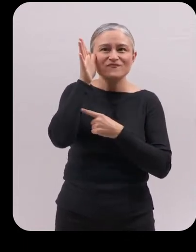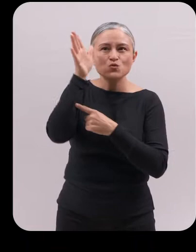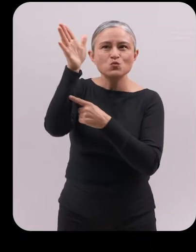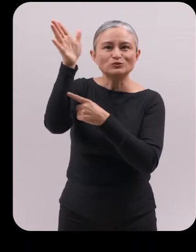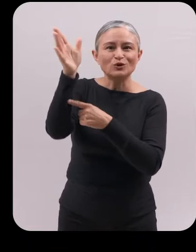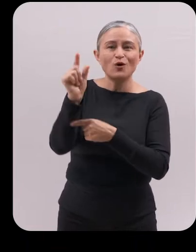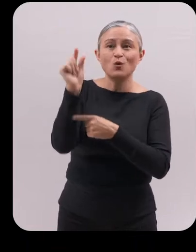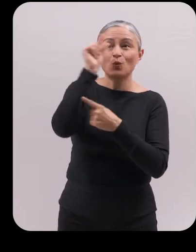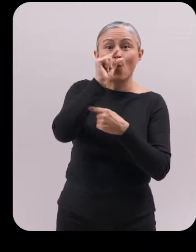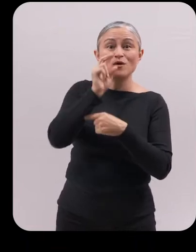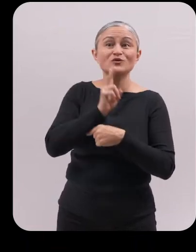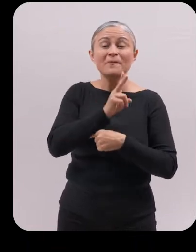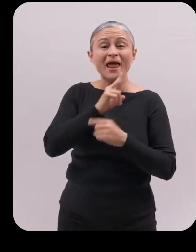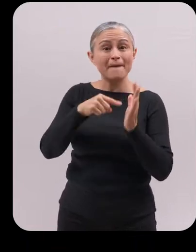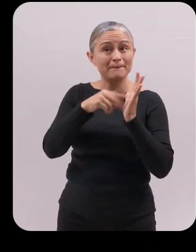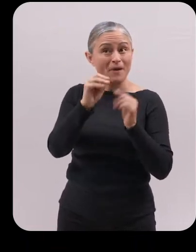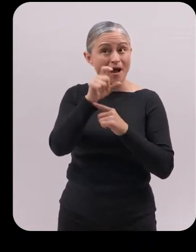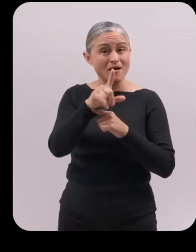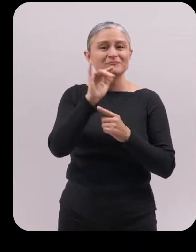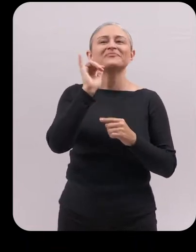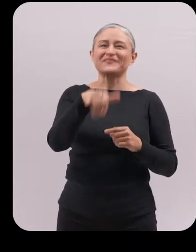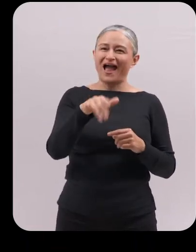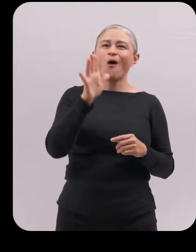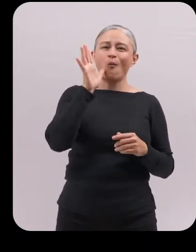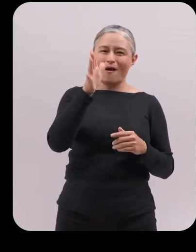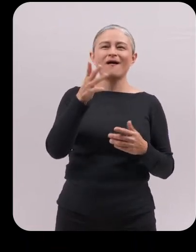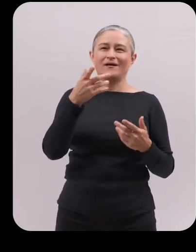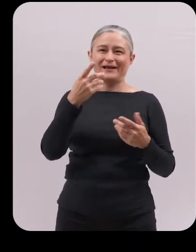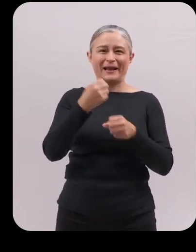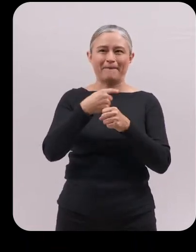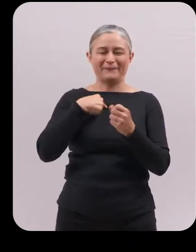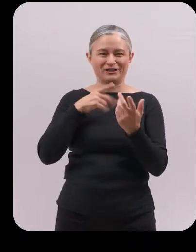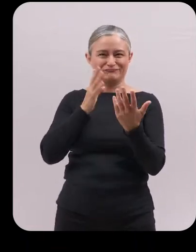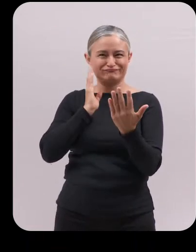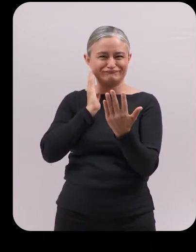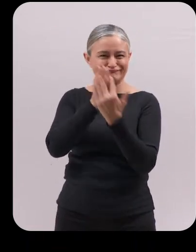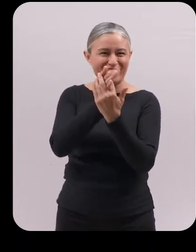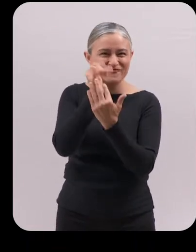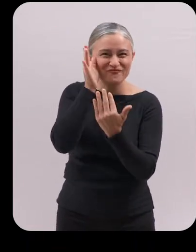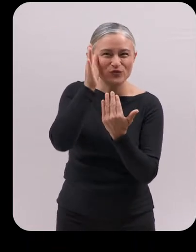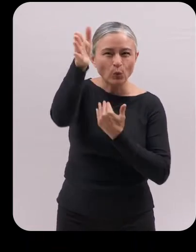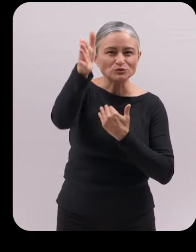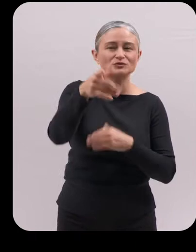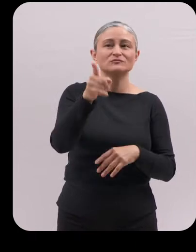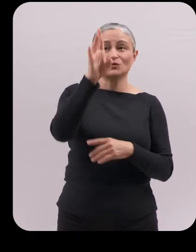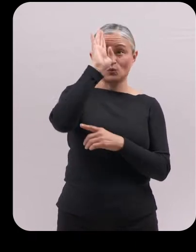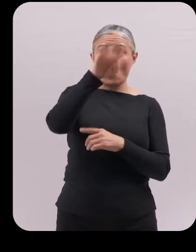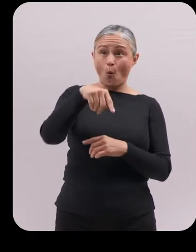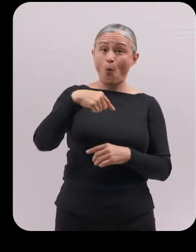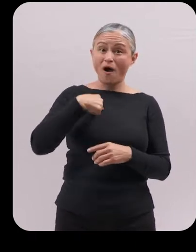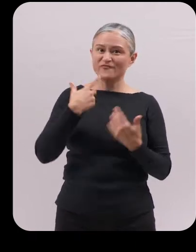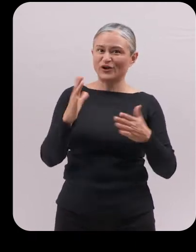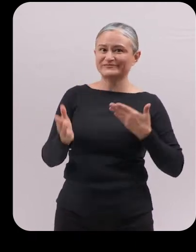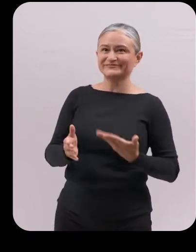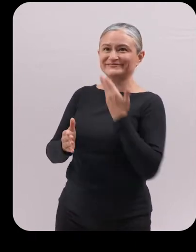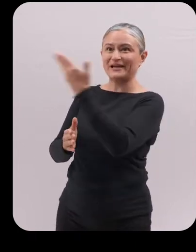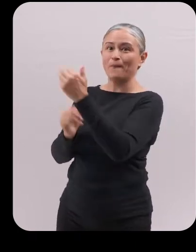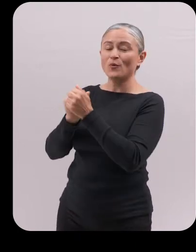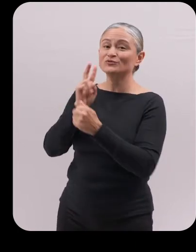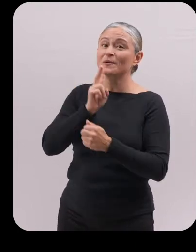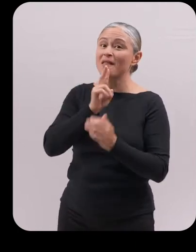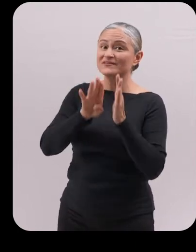Gemini models are tech that can get us there. And you know I'm submitting to Google's new Gemini